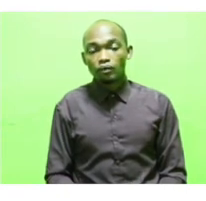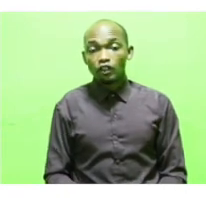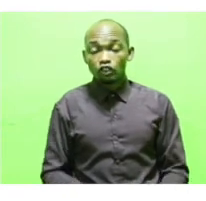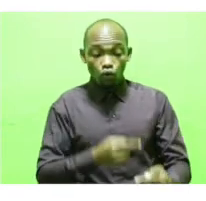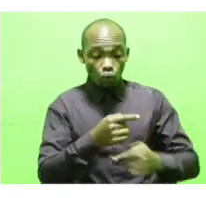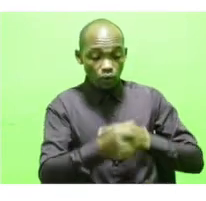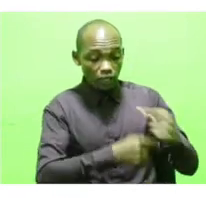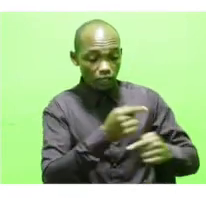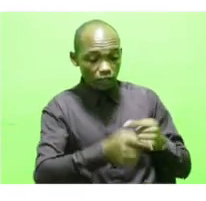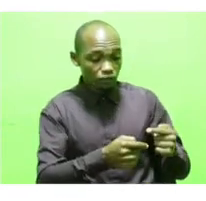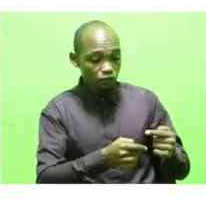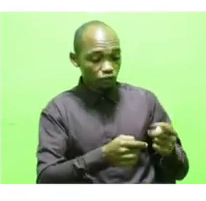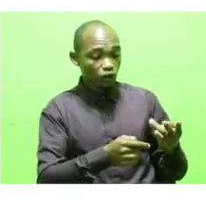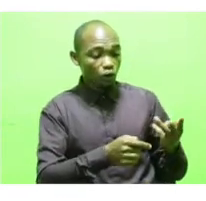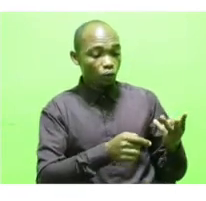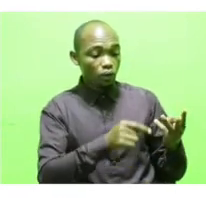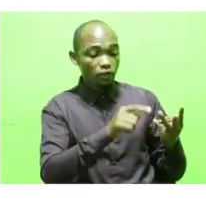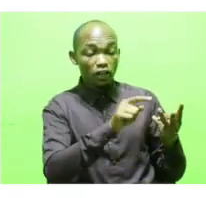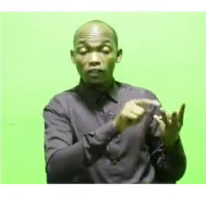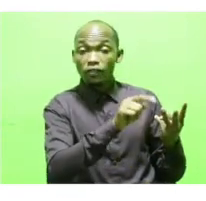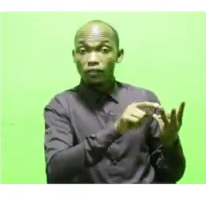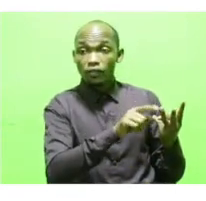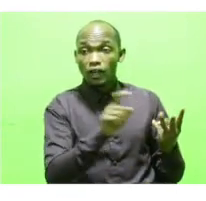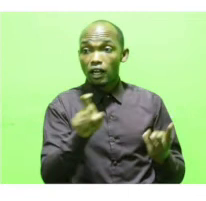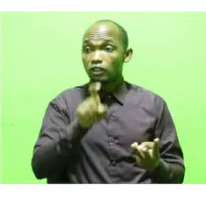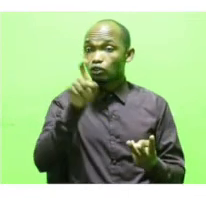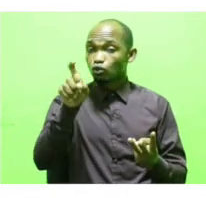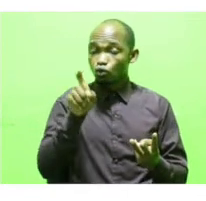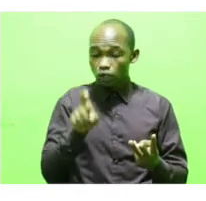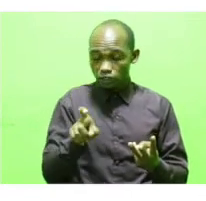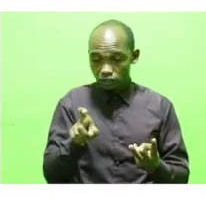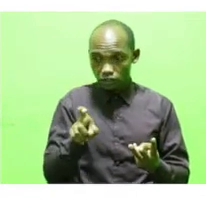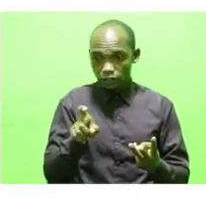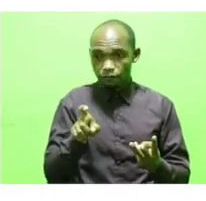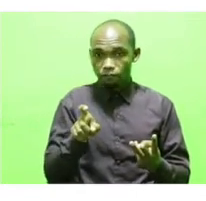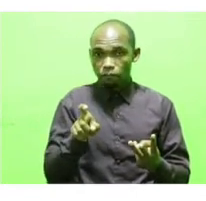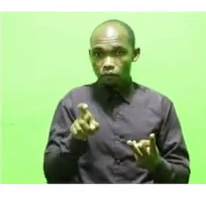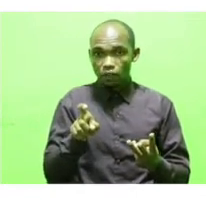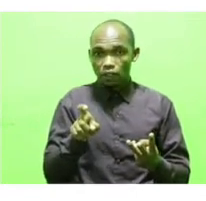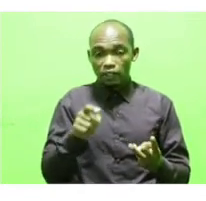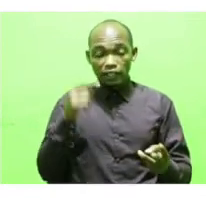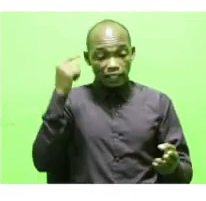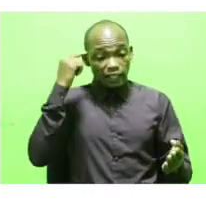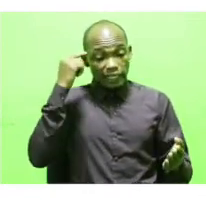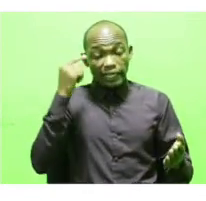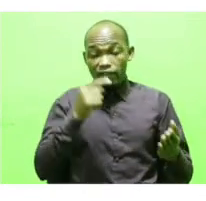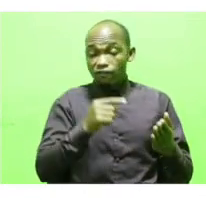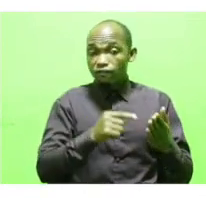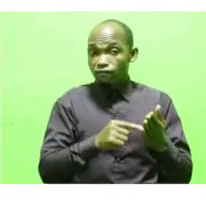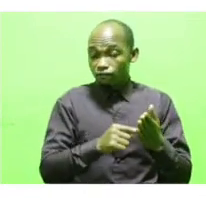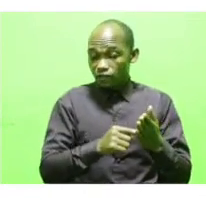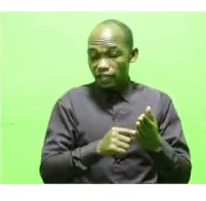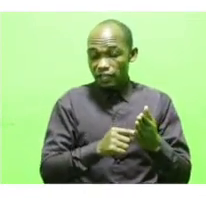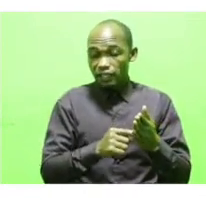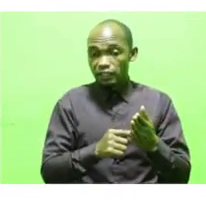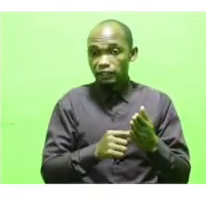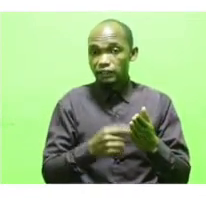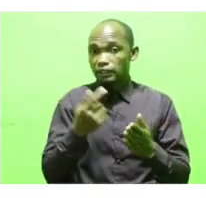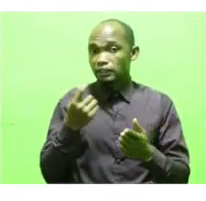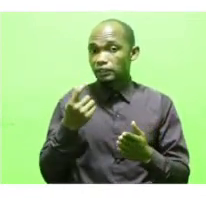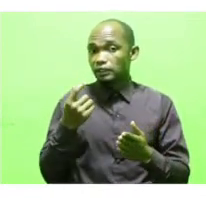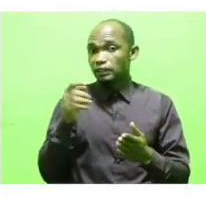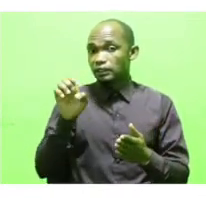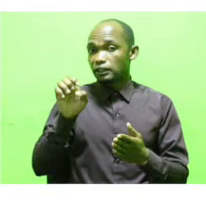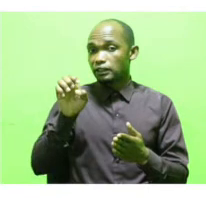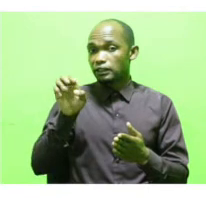Moving on to our third question, we are told to define the following terms and give an example of an organism